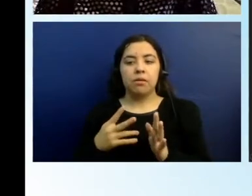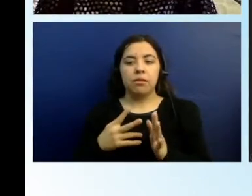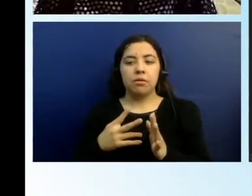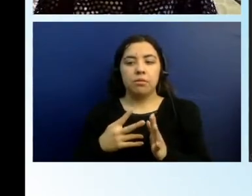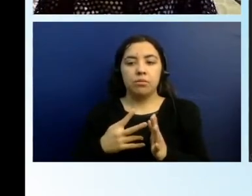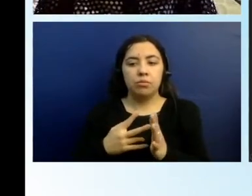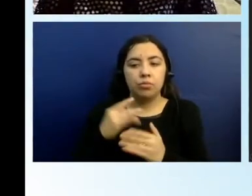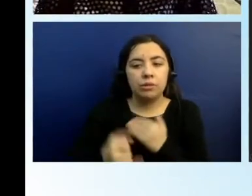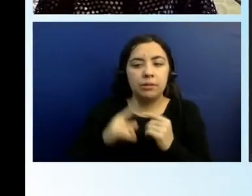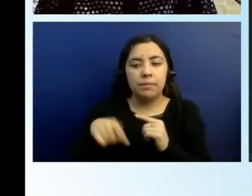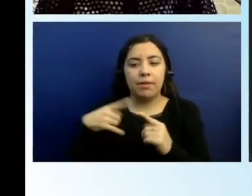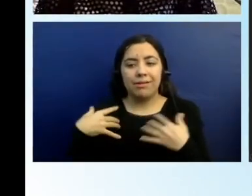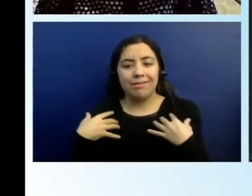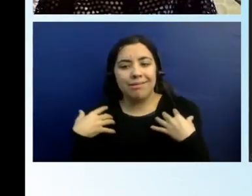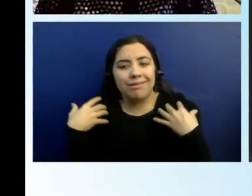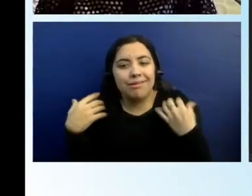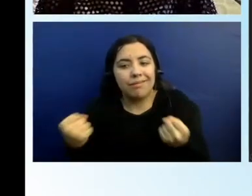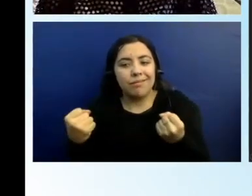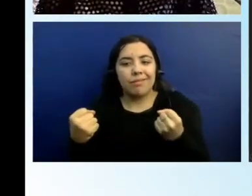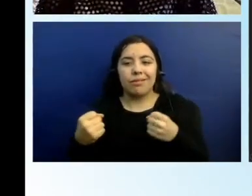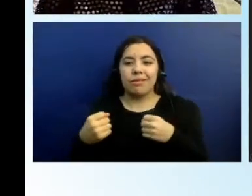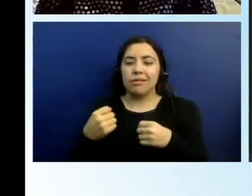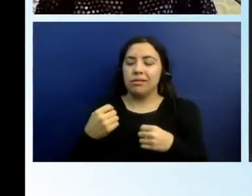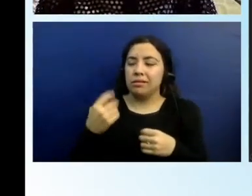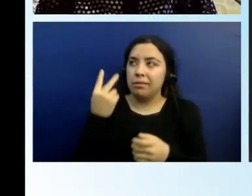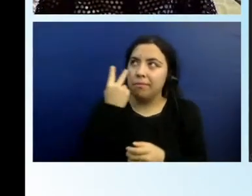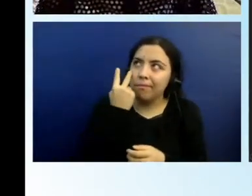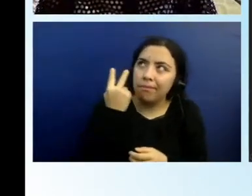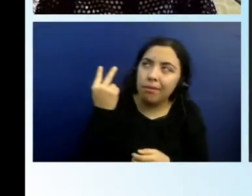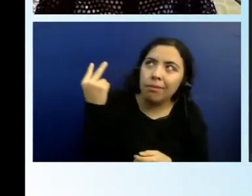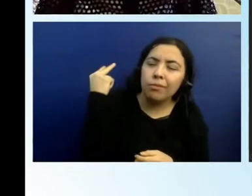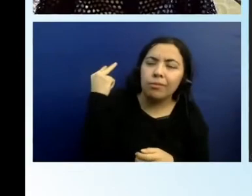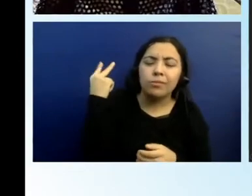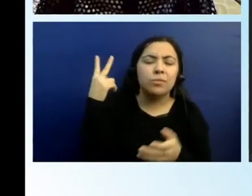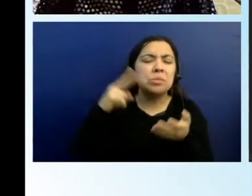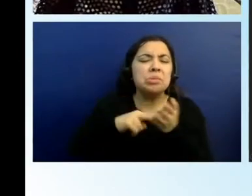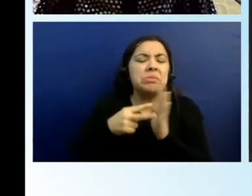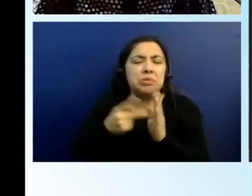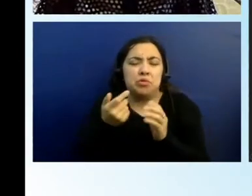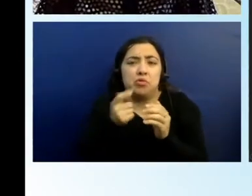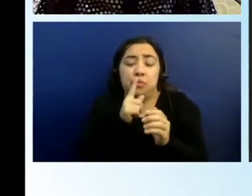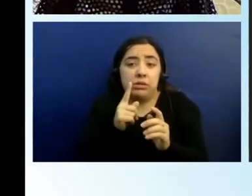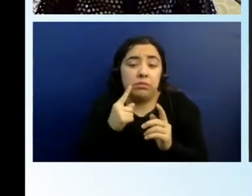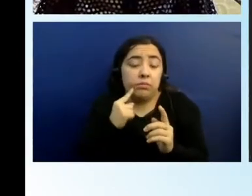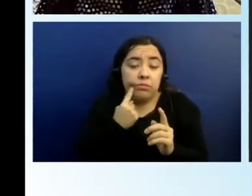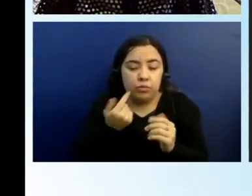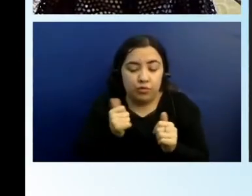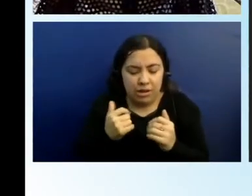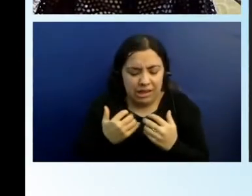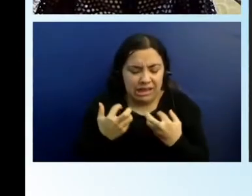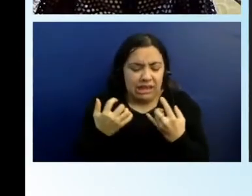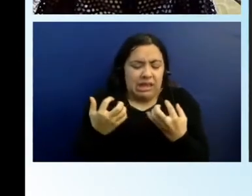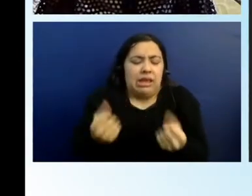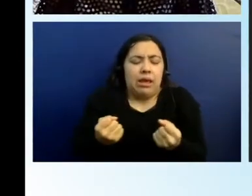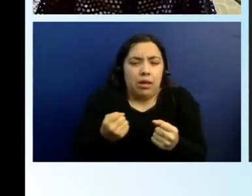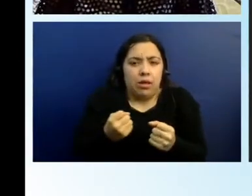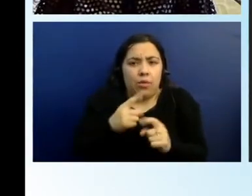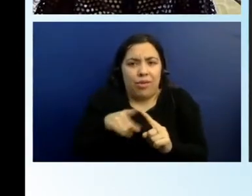memory, what does it really mean to try to heal when a trauma isn't going away?